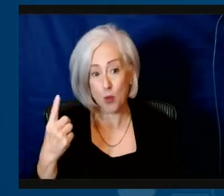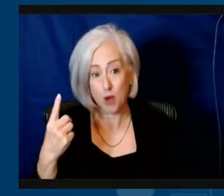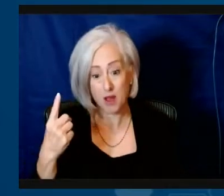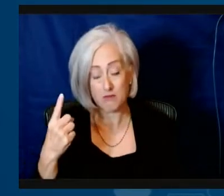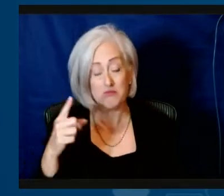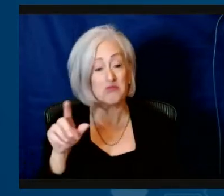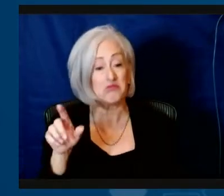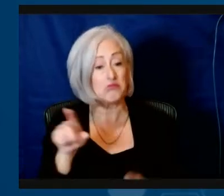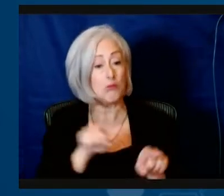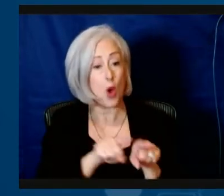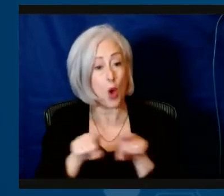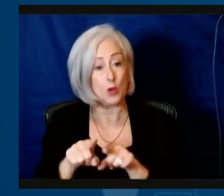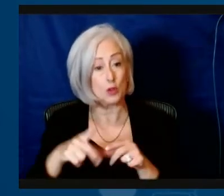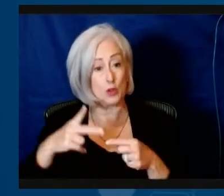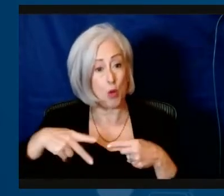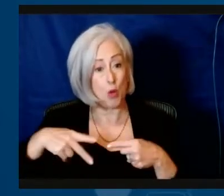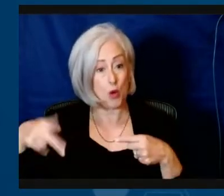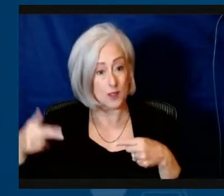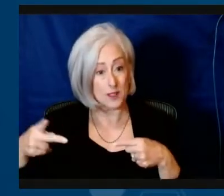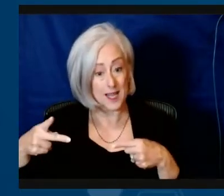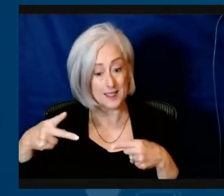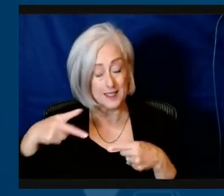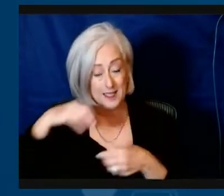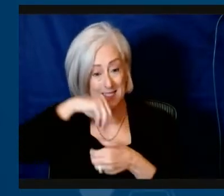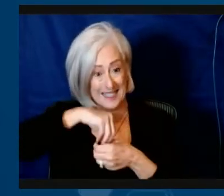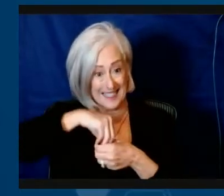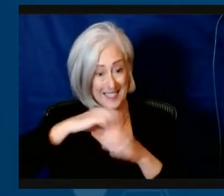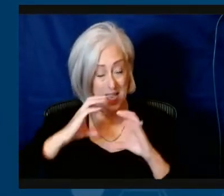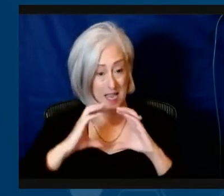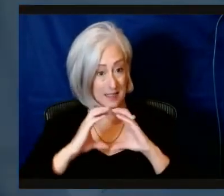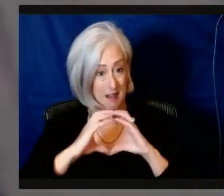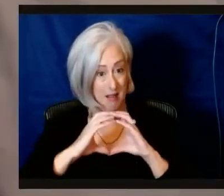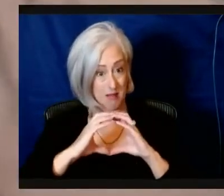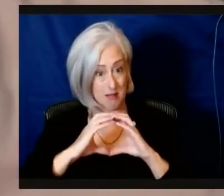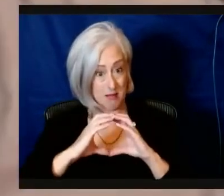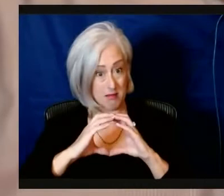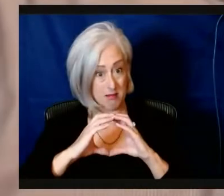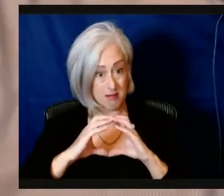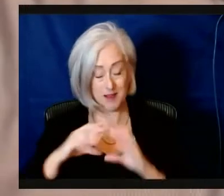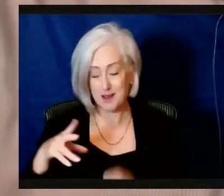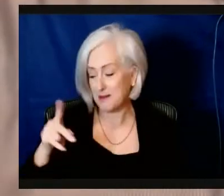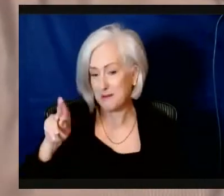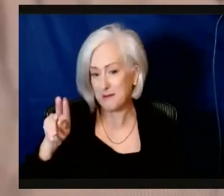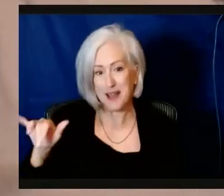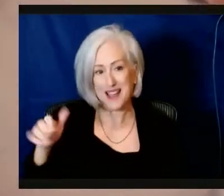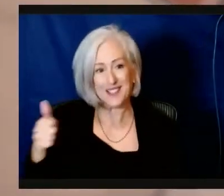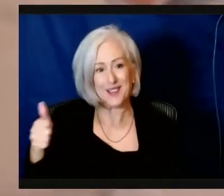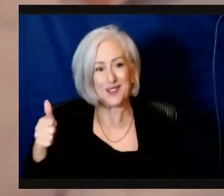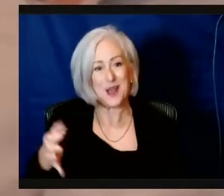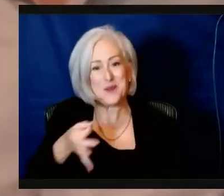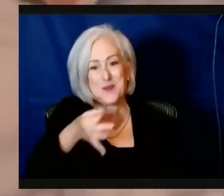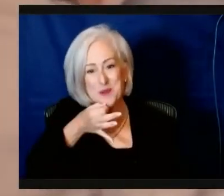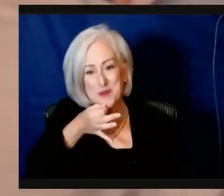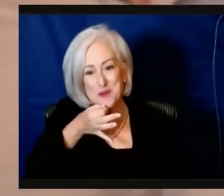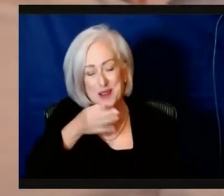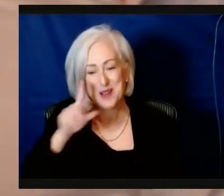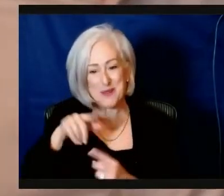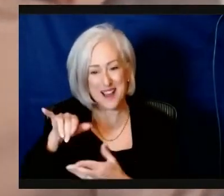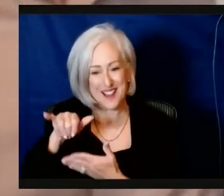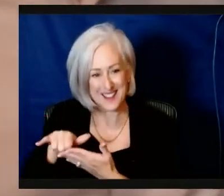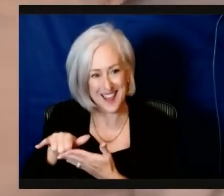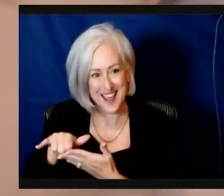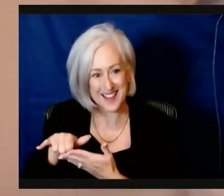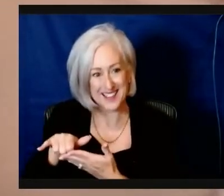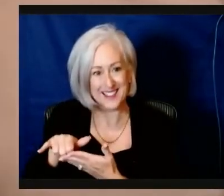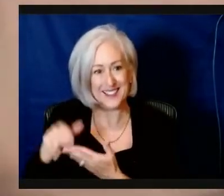a intracellular protein, and Patsy's the real expert on beta-arrestins, so she'll keep me right